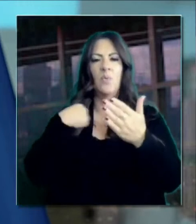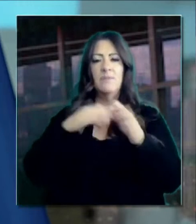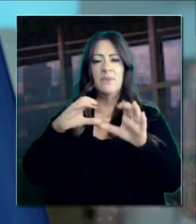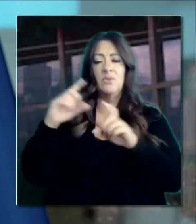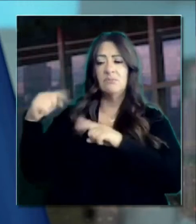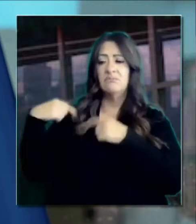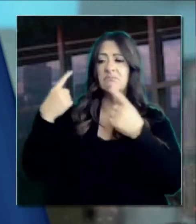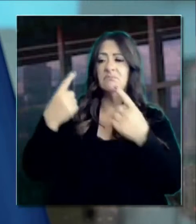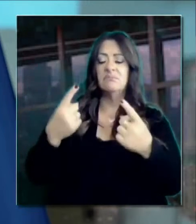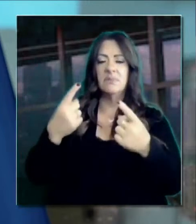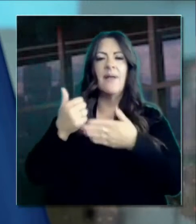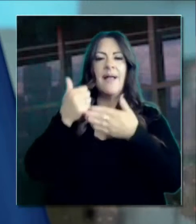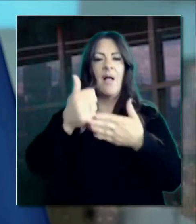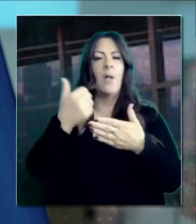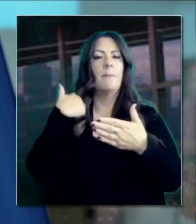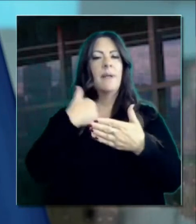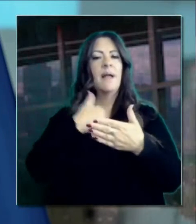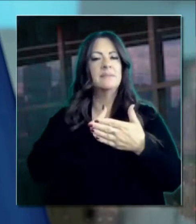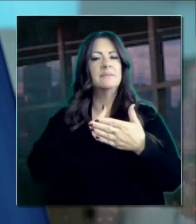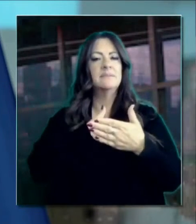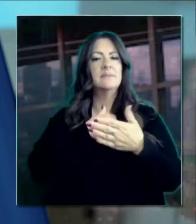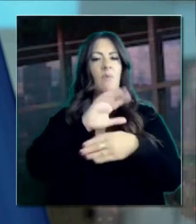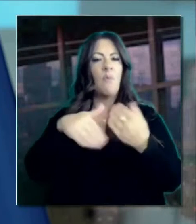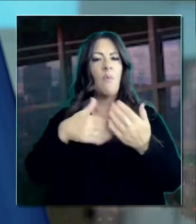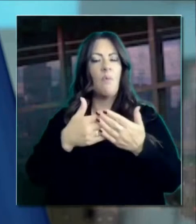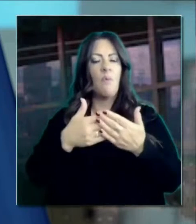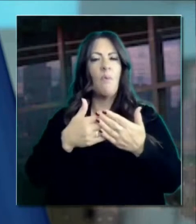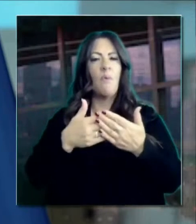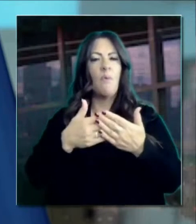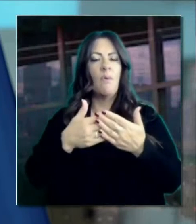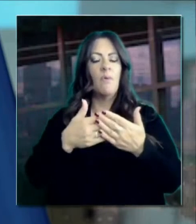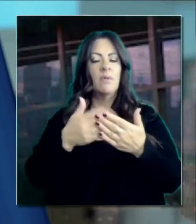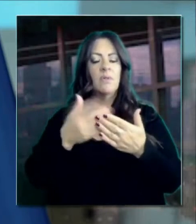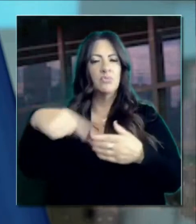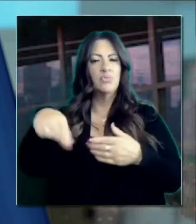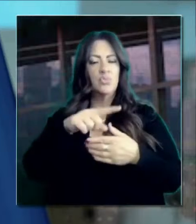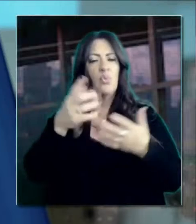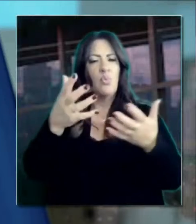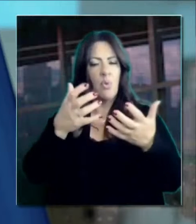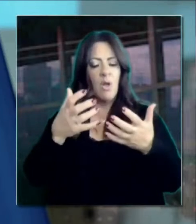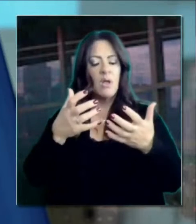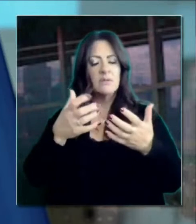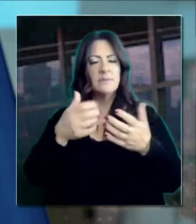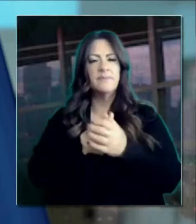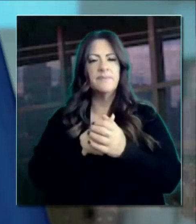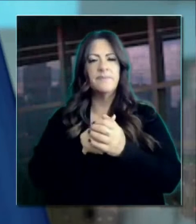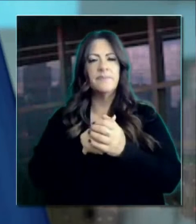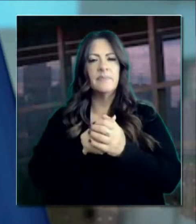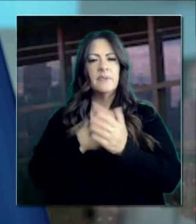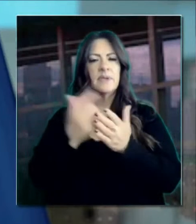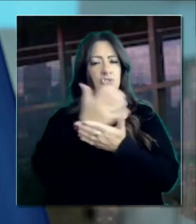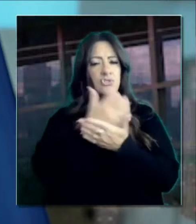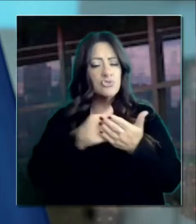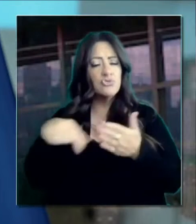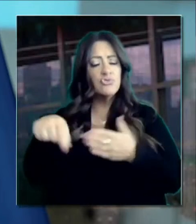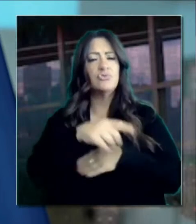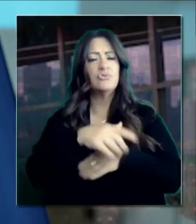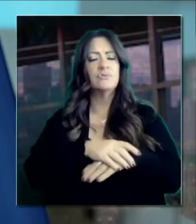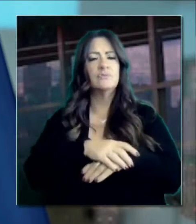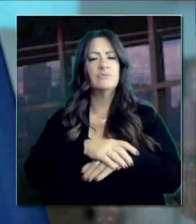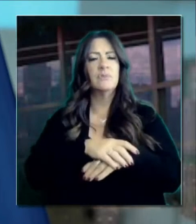to get us back I think, back where all of you deserve as it relates to the issue as well of those tiers, which